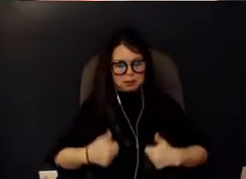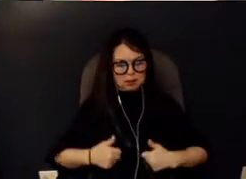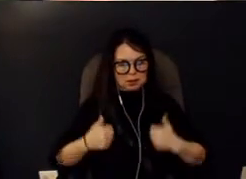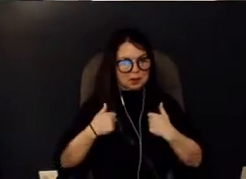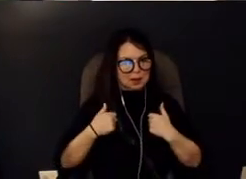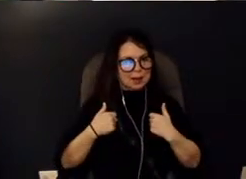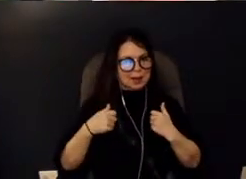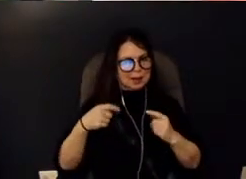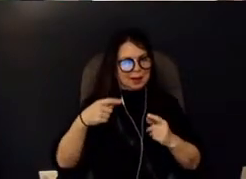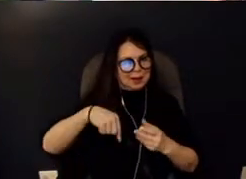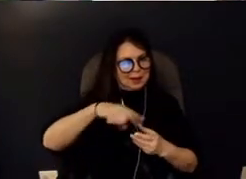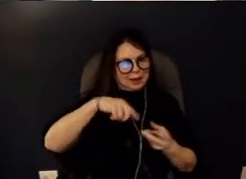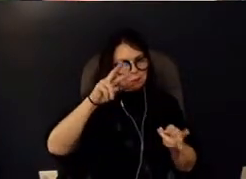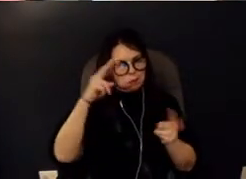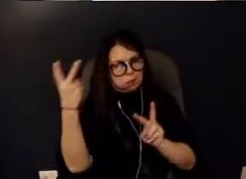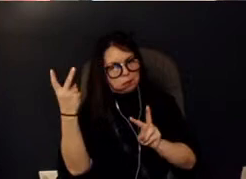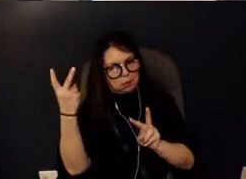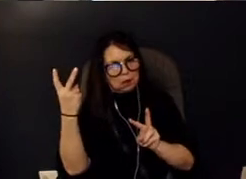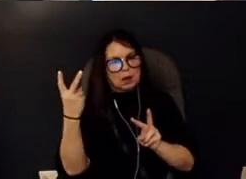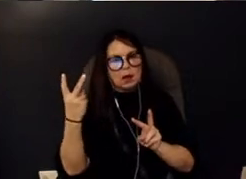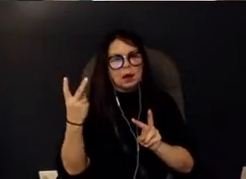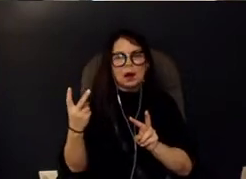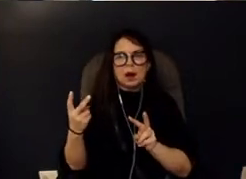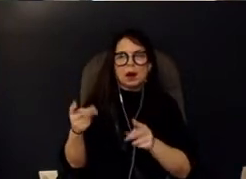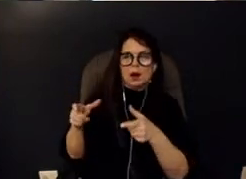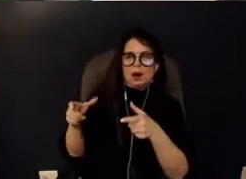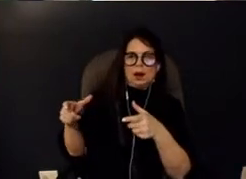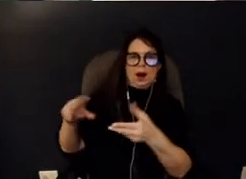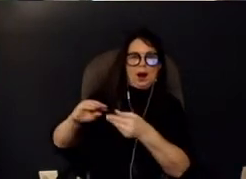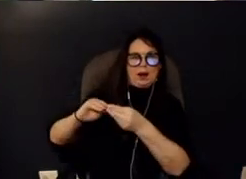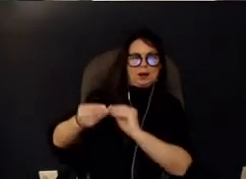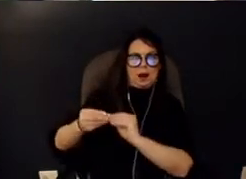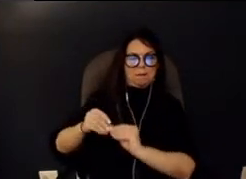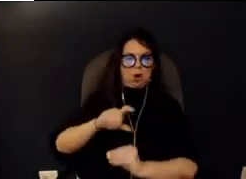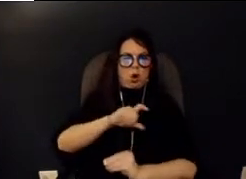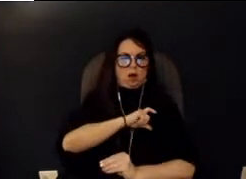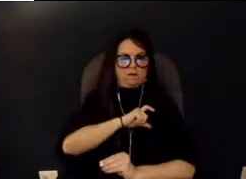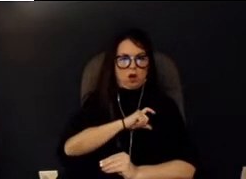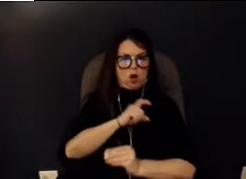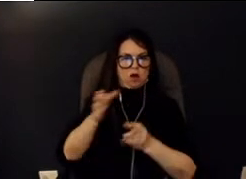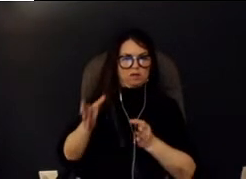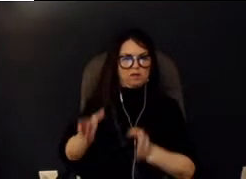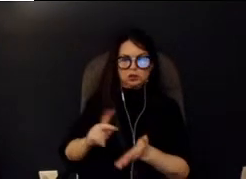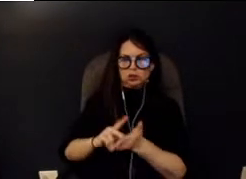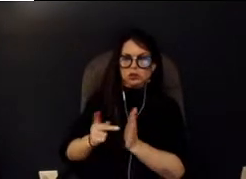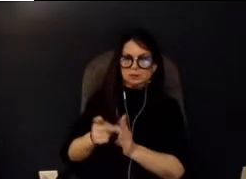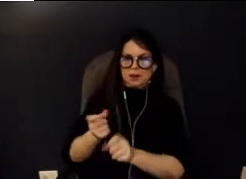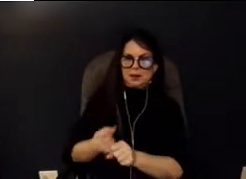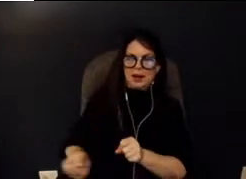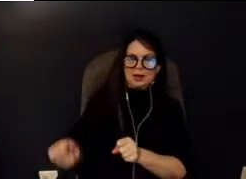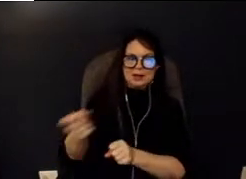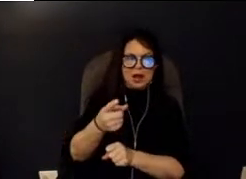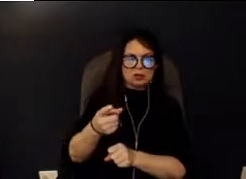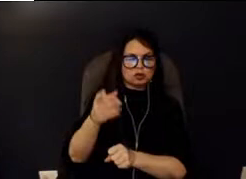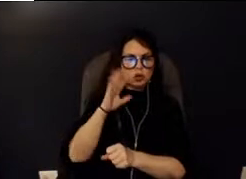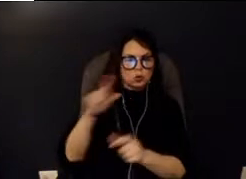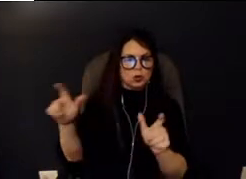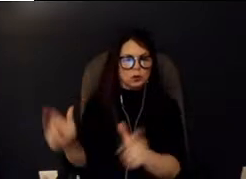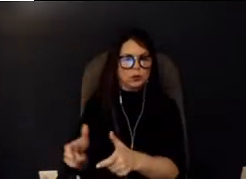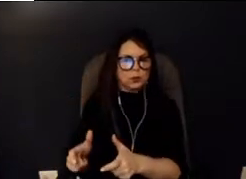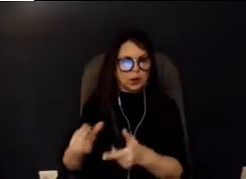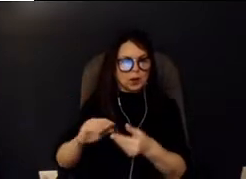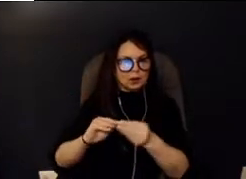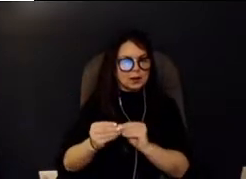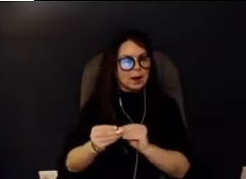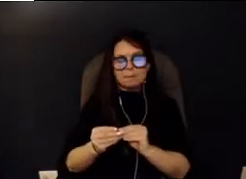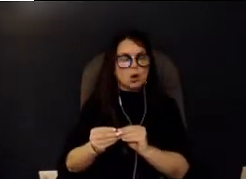changing the number of officers with this amendment means that there will be fewer officers next year. In actuality, the council's and the mayor's budgets have